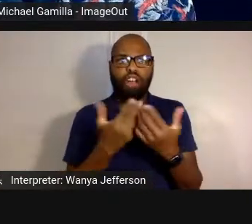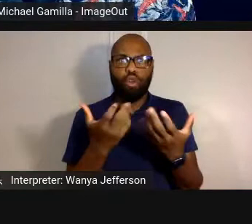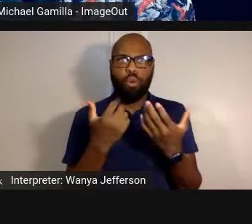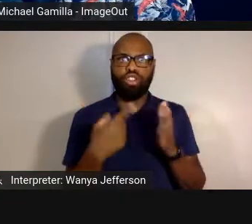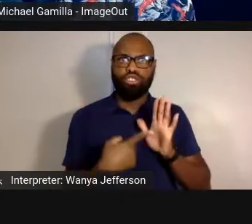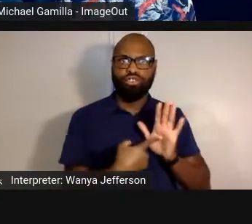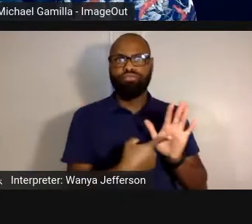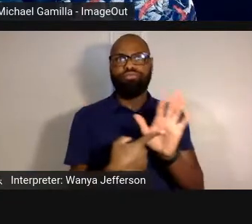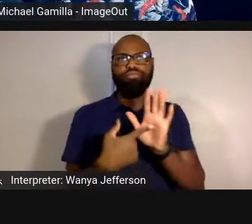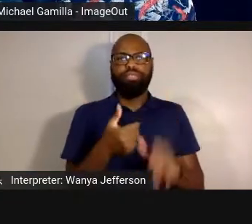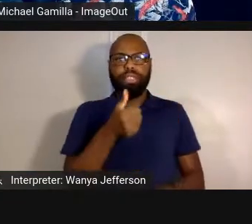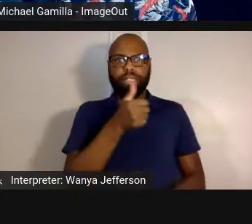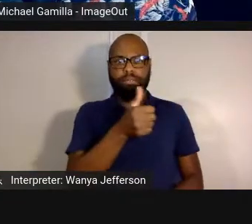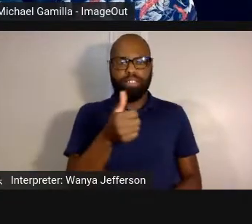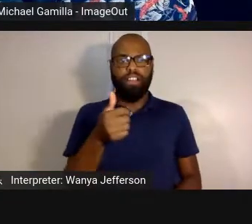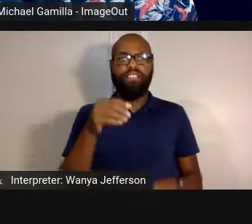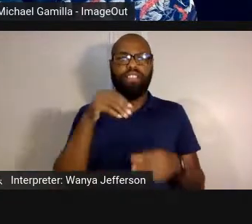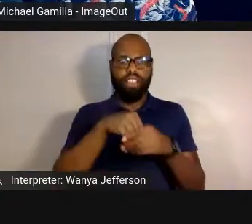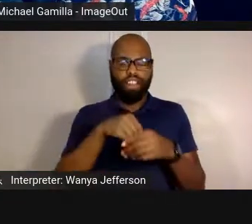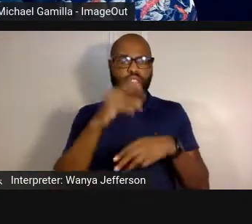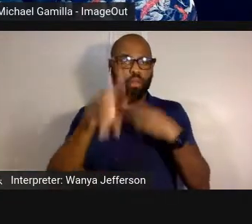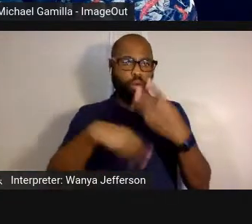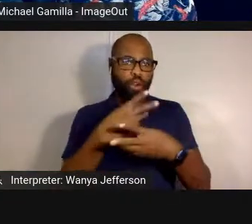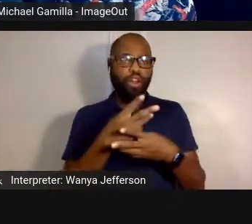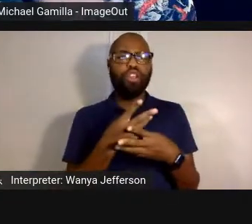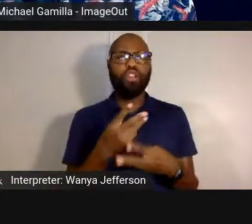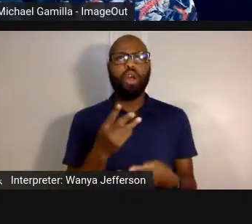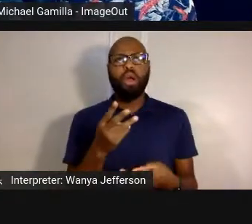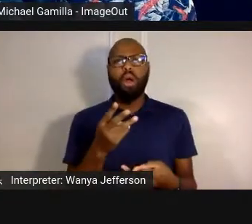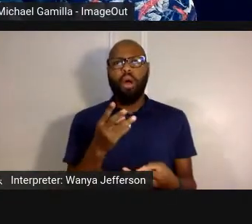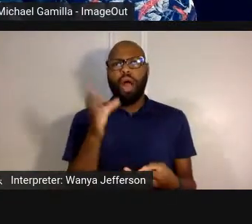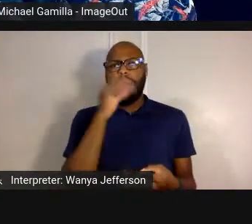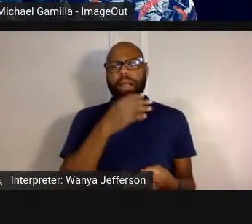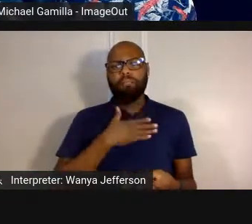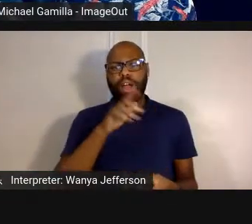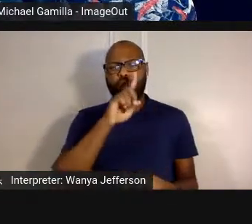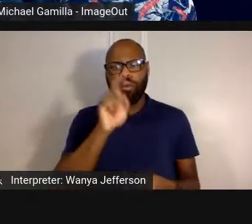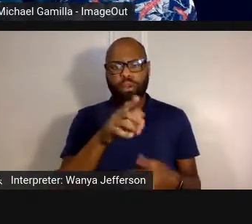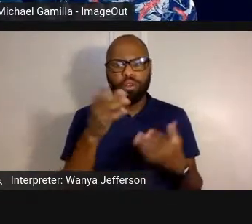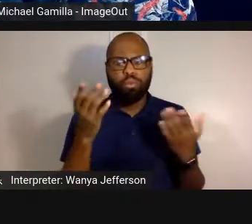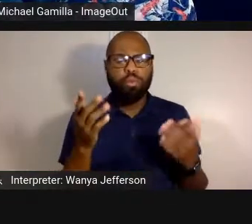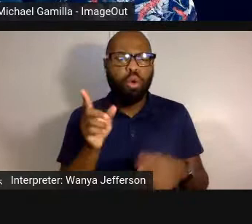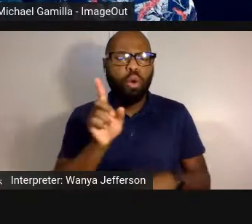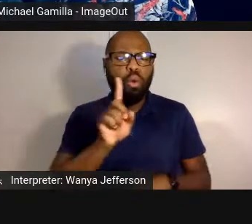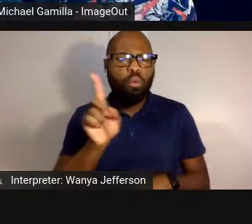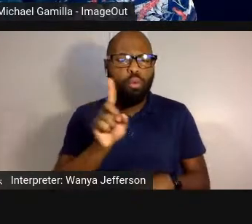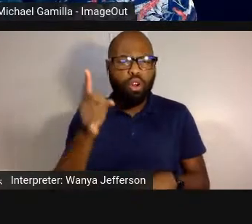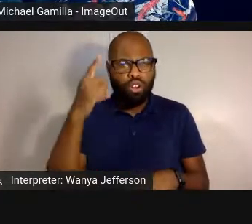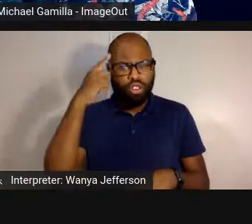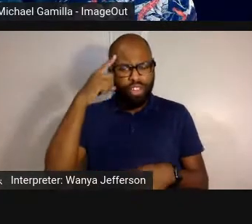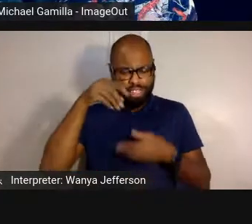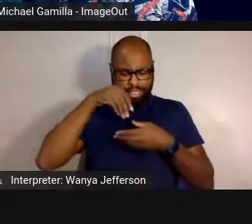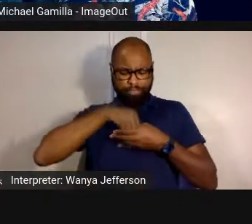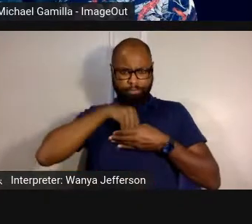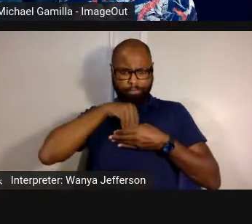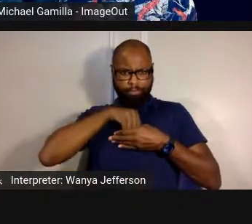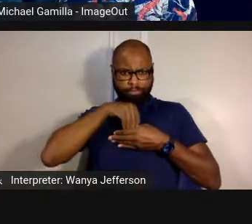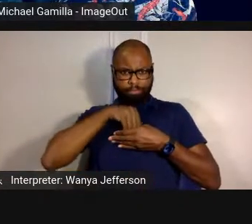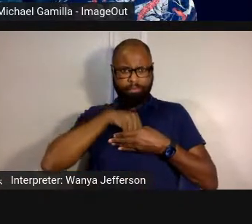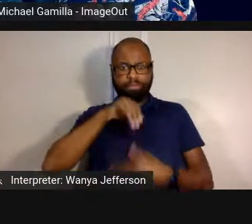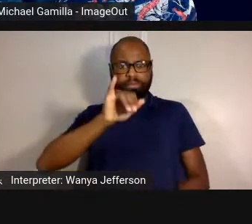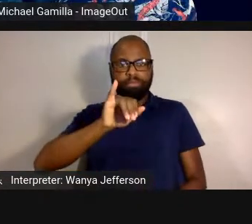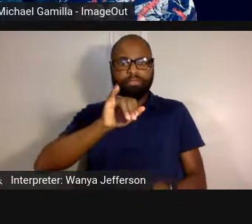So I guess my question is, where do you think that internal homophobia in